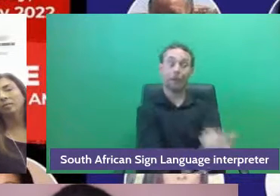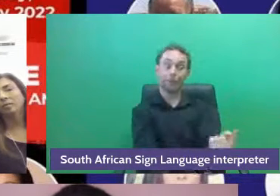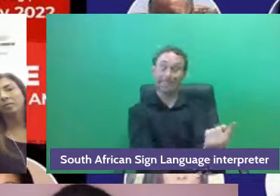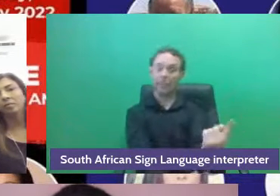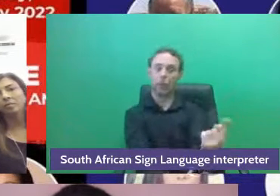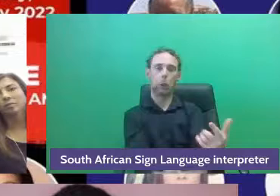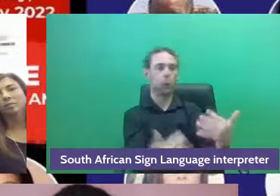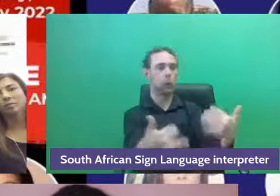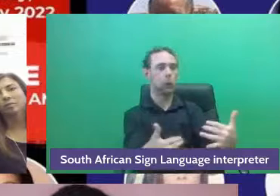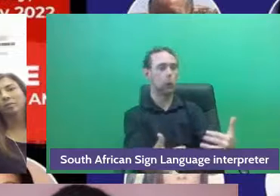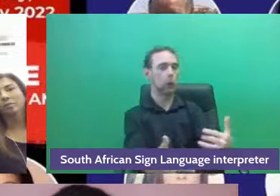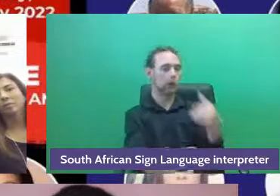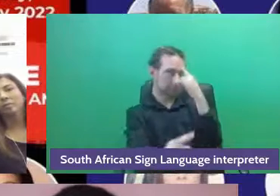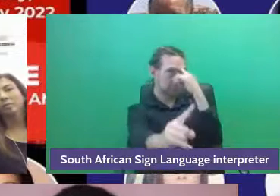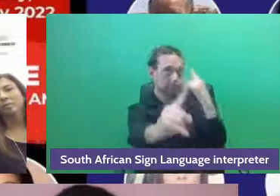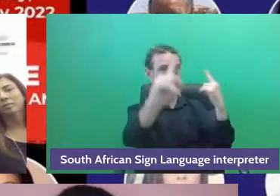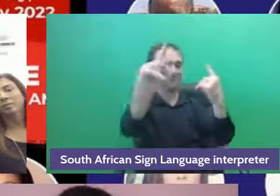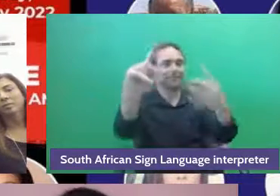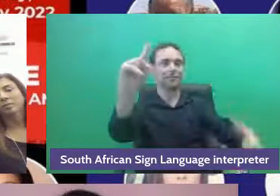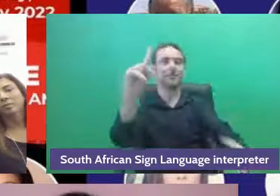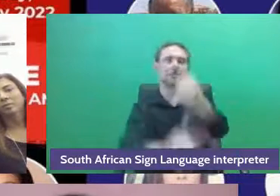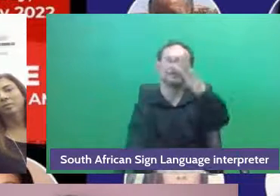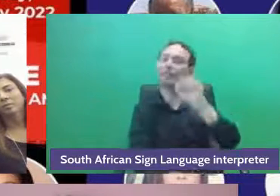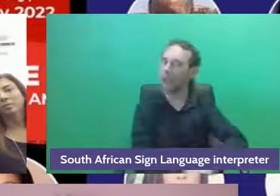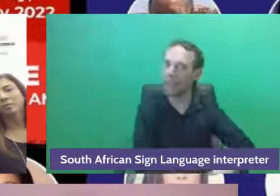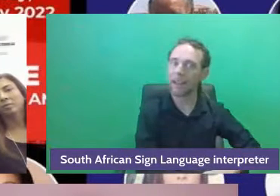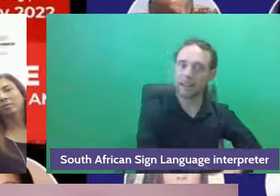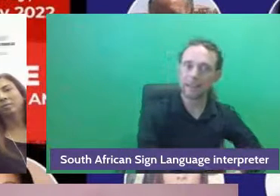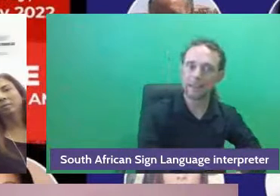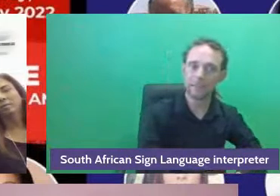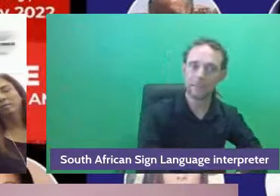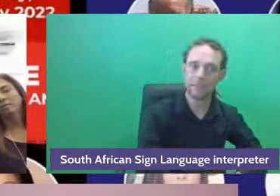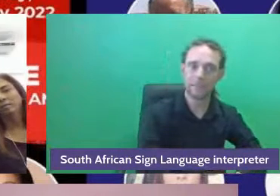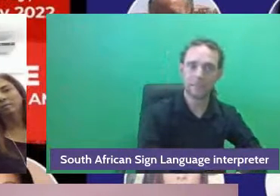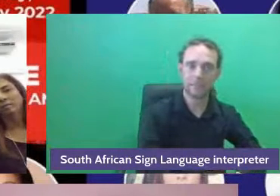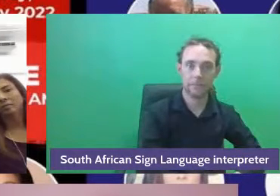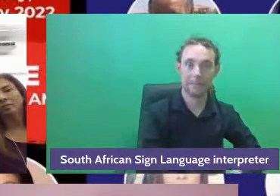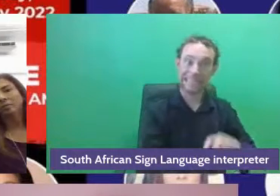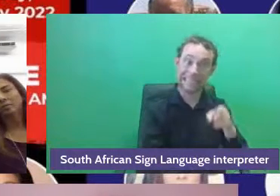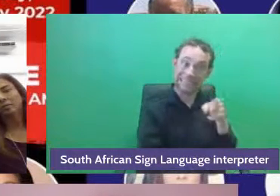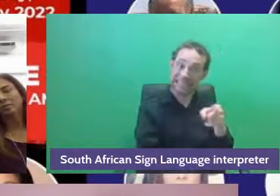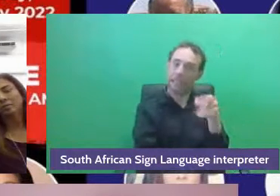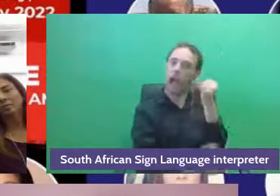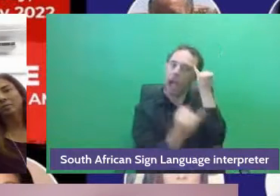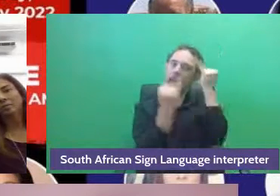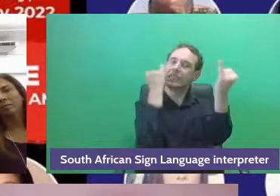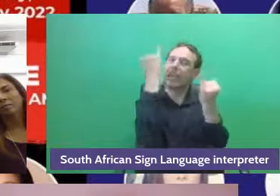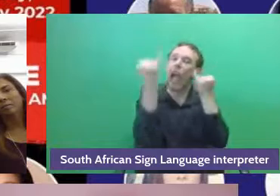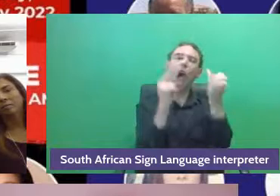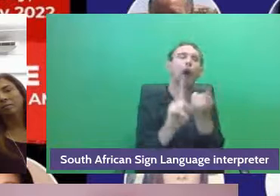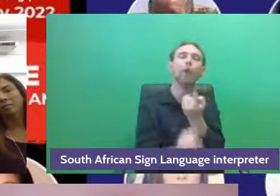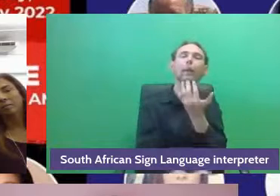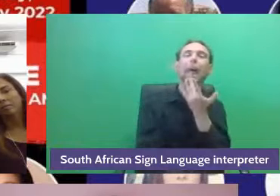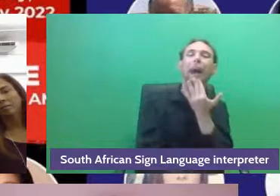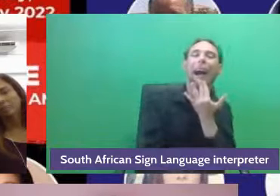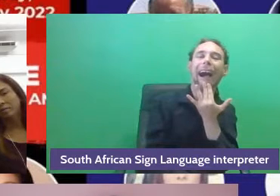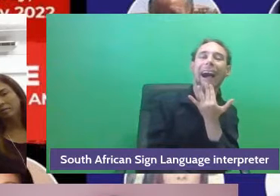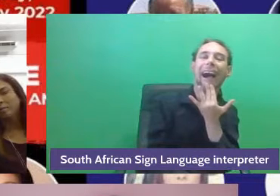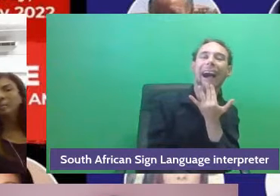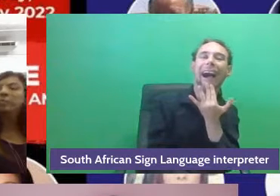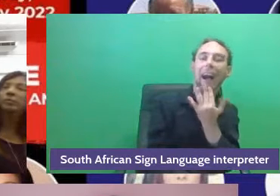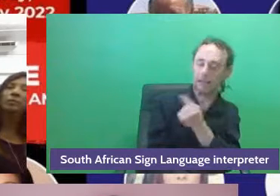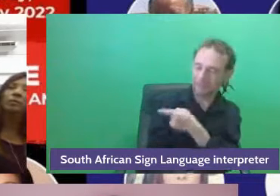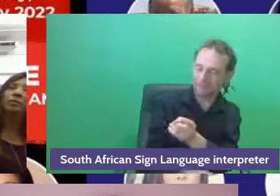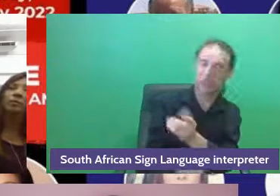forefront and providing their input in this process. And also, you mentioned and touched on something that has been mentioned by our